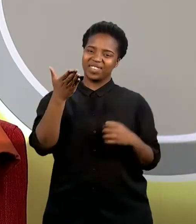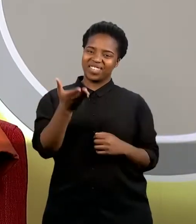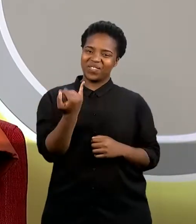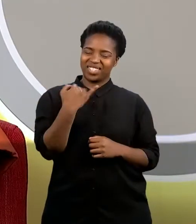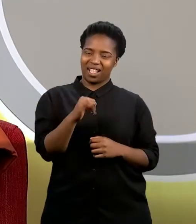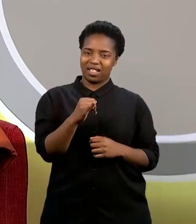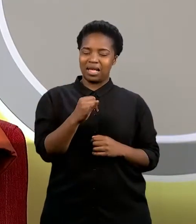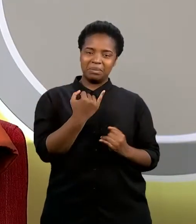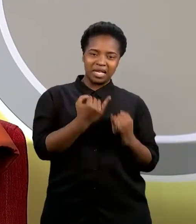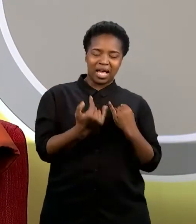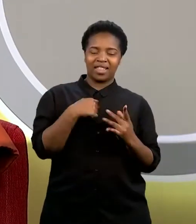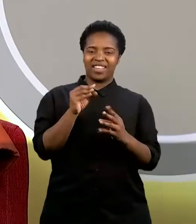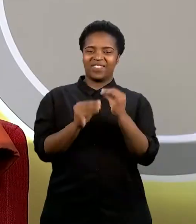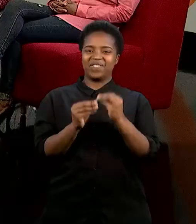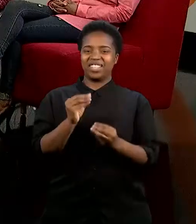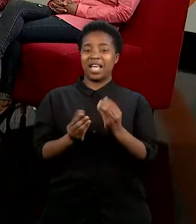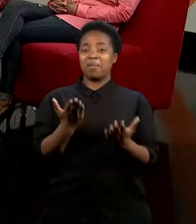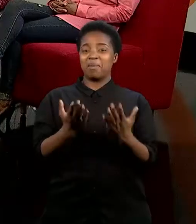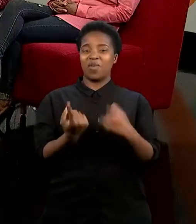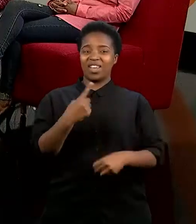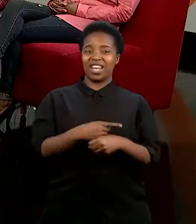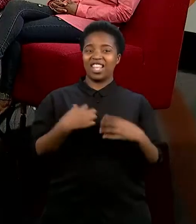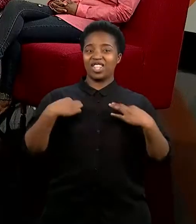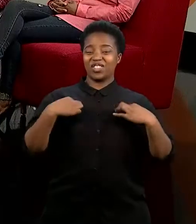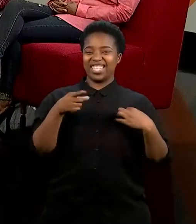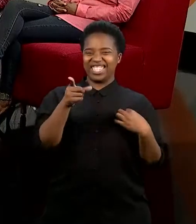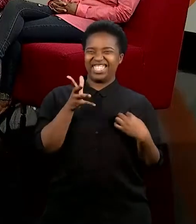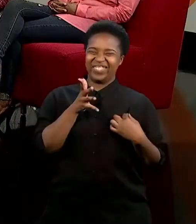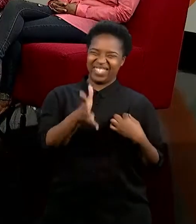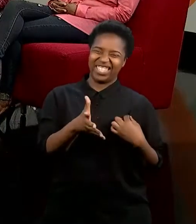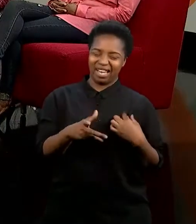make the mistakes. Maybe you'll give Sarah that dress she's been looking for.